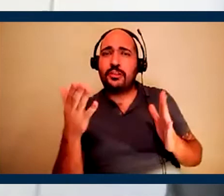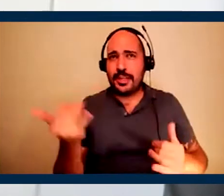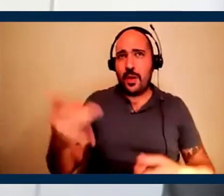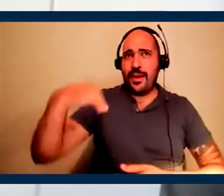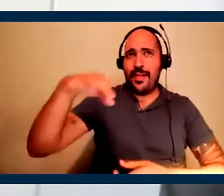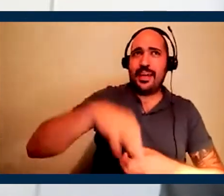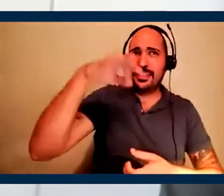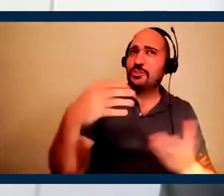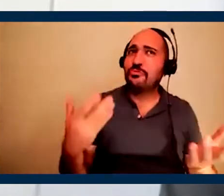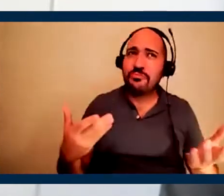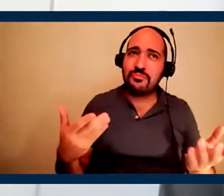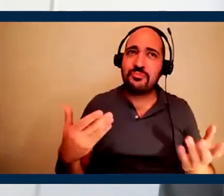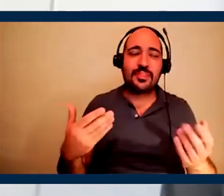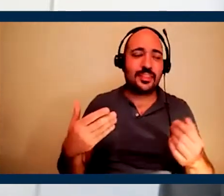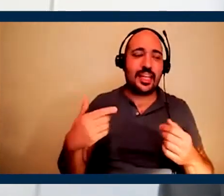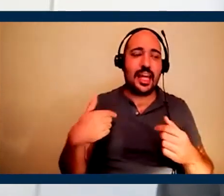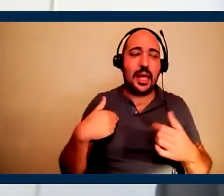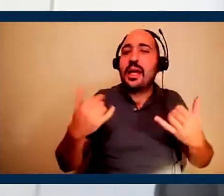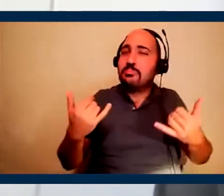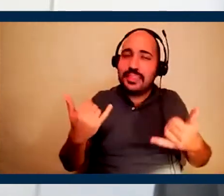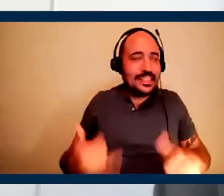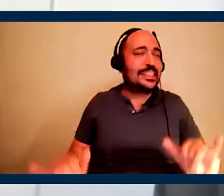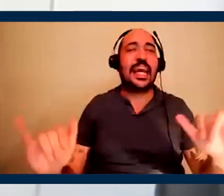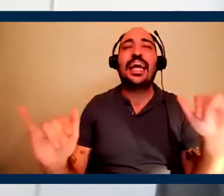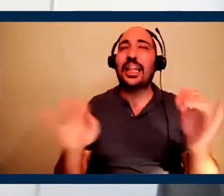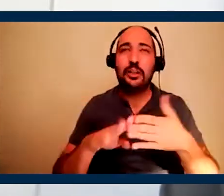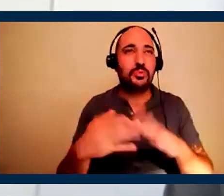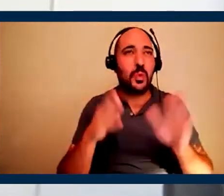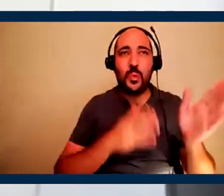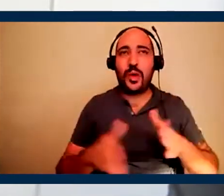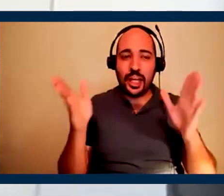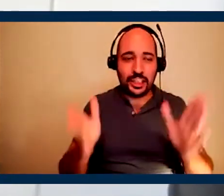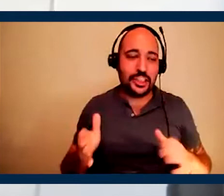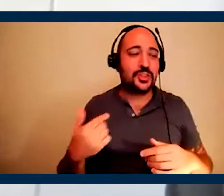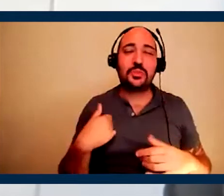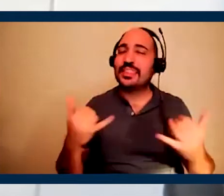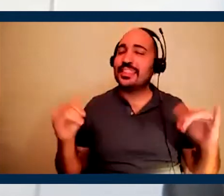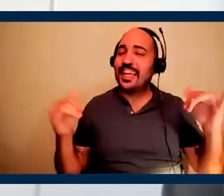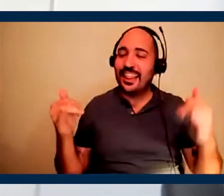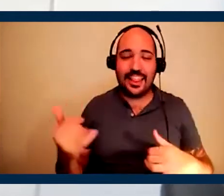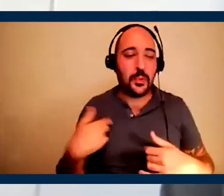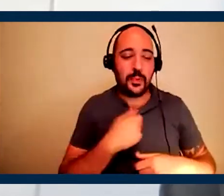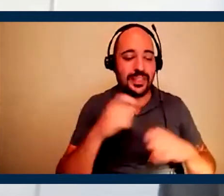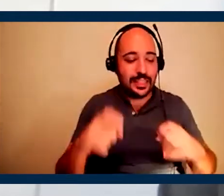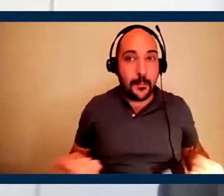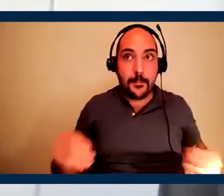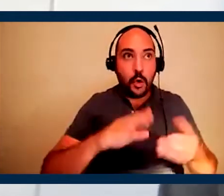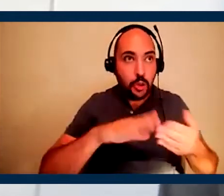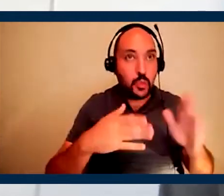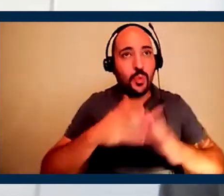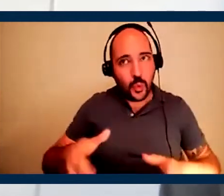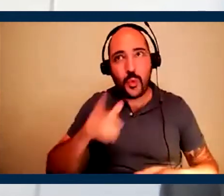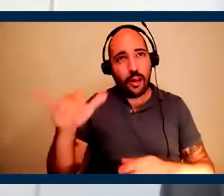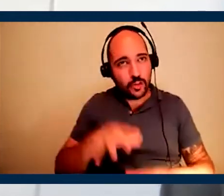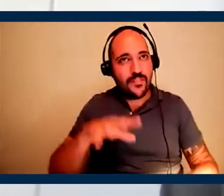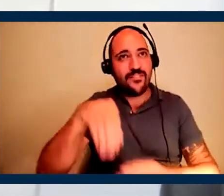official. And I was my first, I'm still a community organizer. Right. And we need more community organizers in elected office. Mm-hmm. This